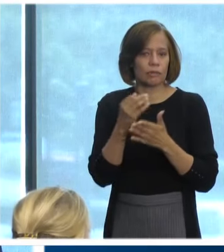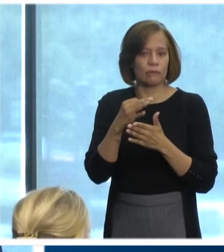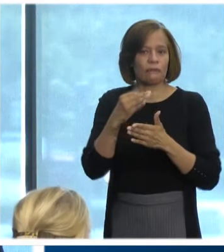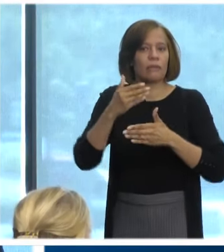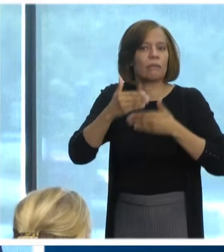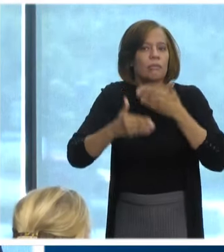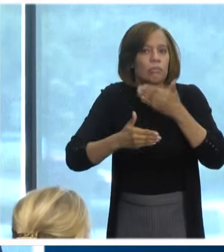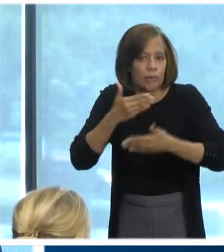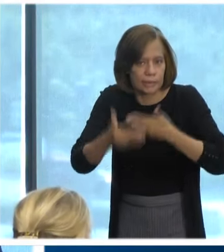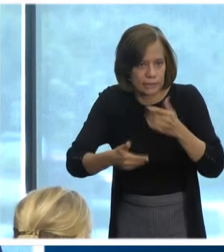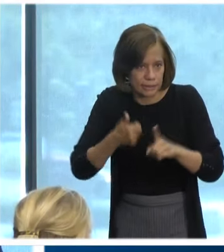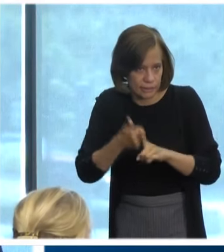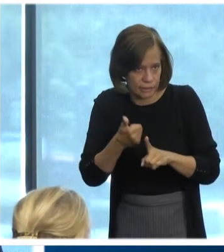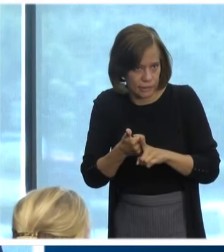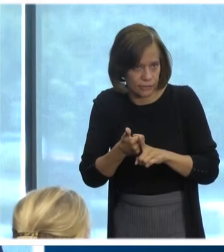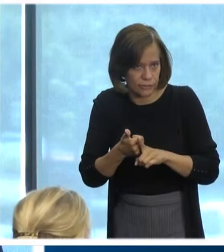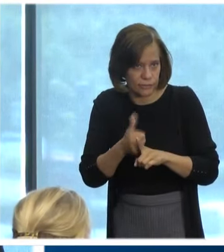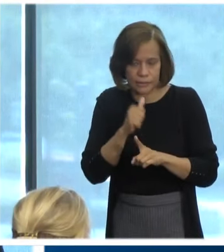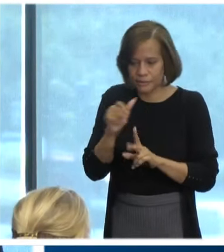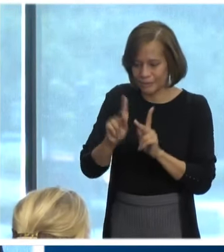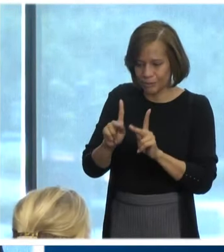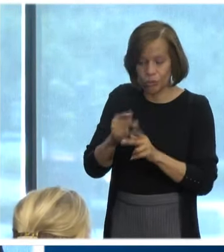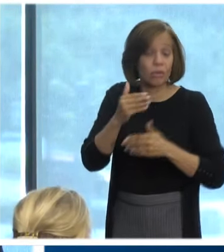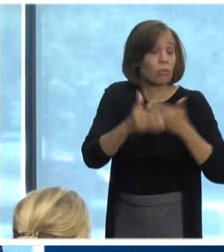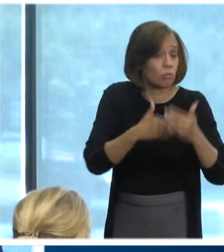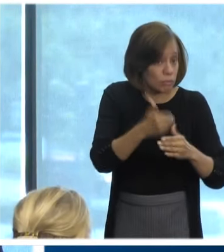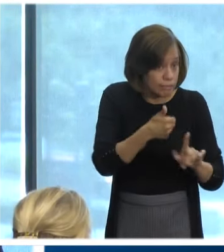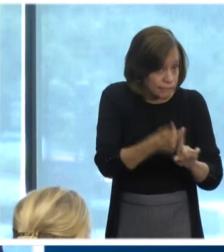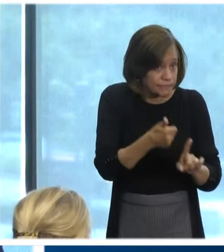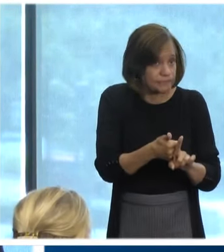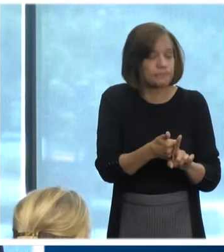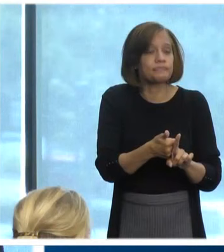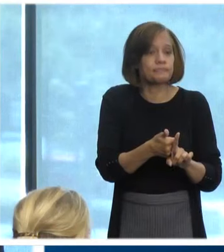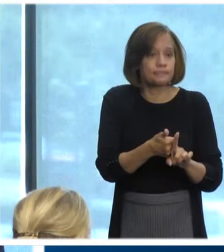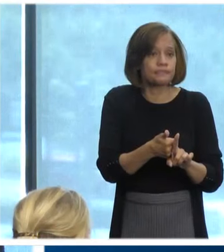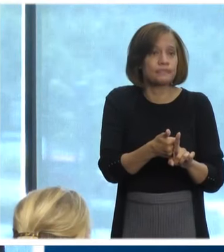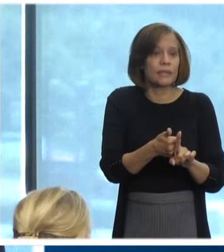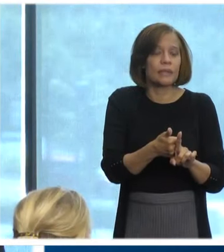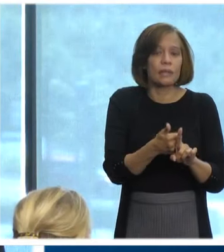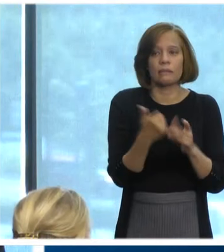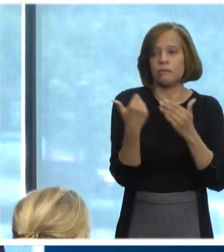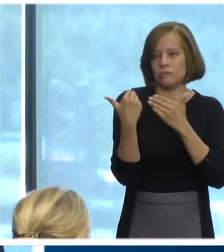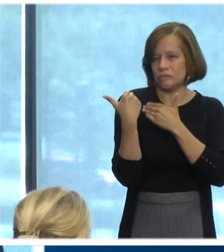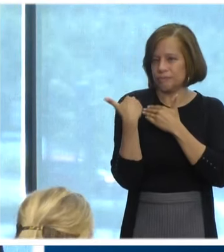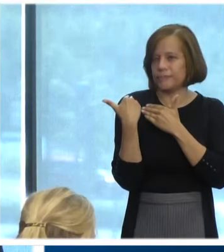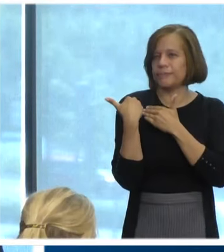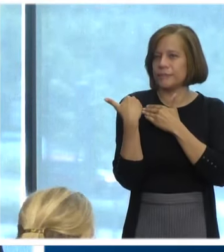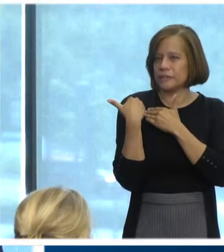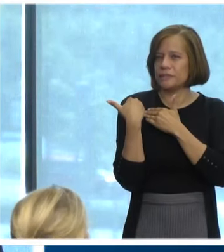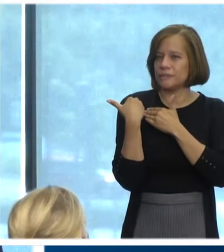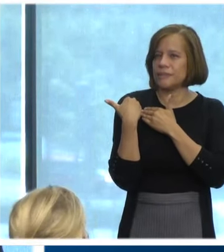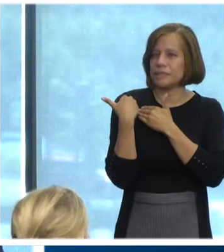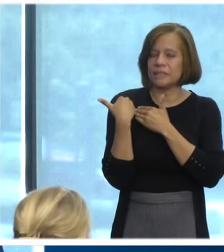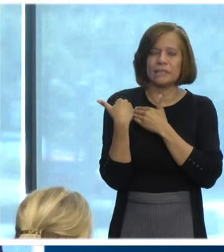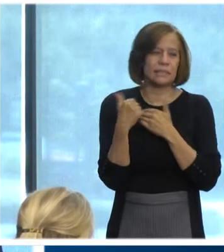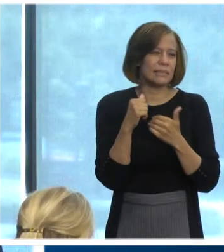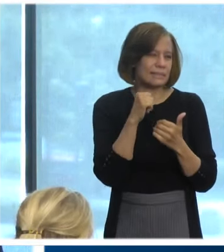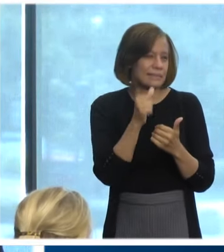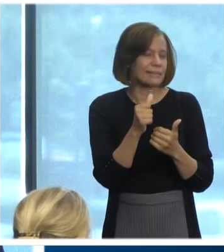that, I guess what I would consider shift the burden, if you will, or don't